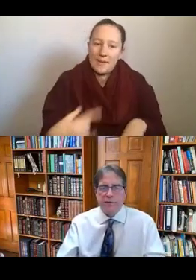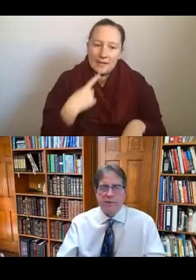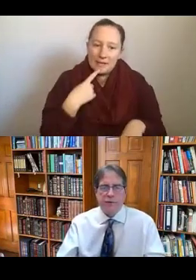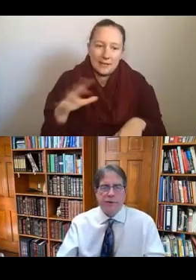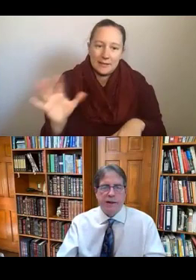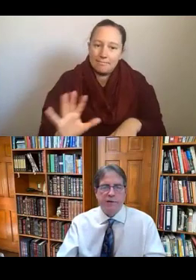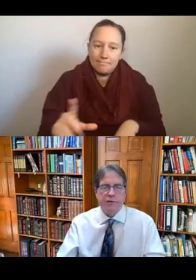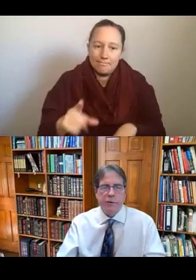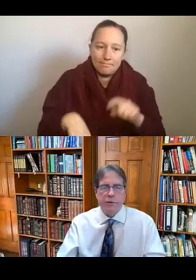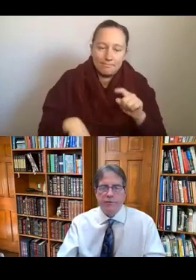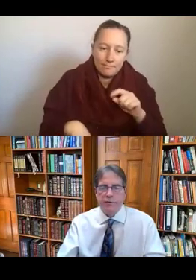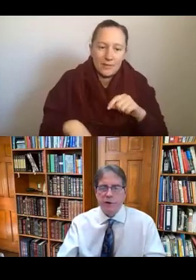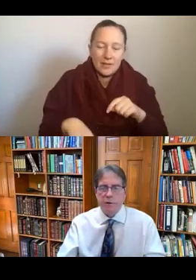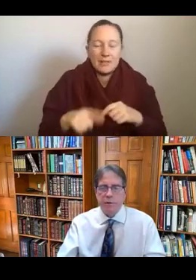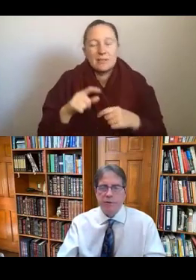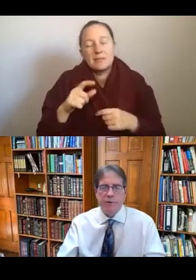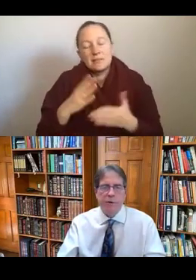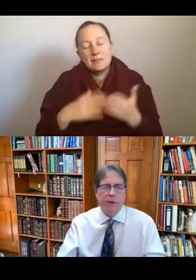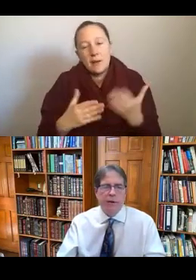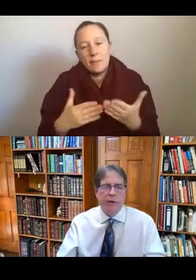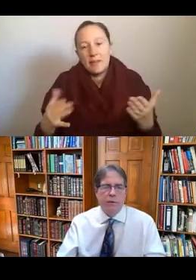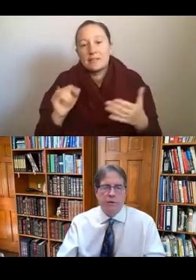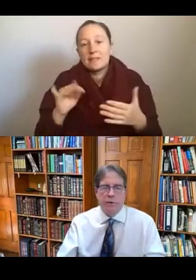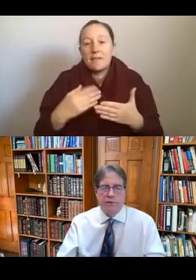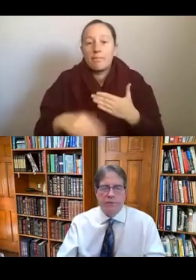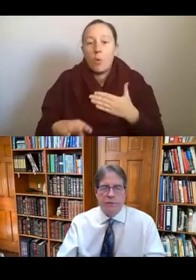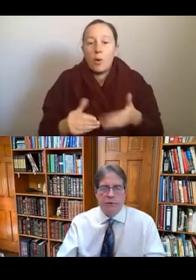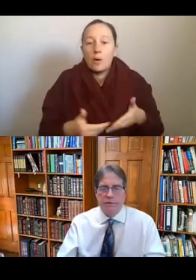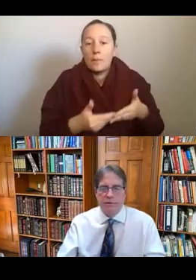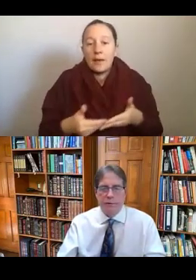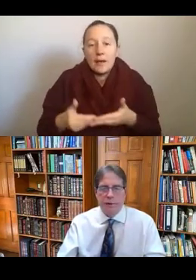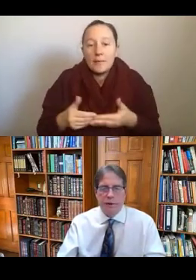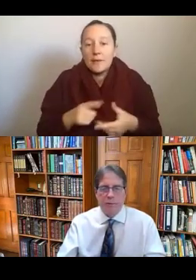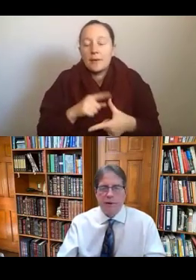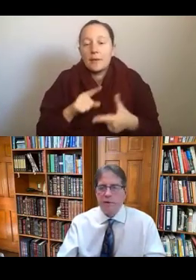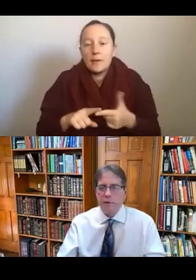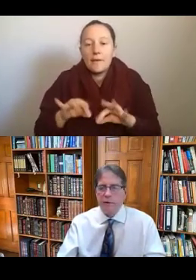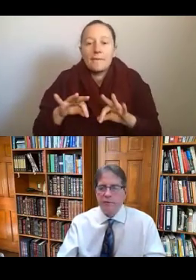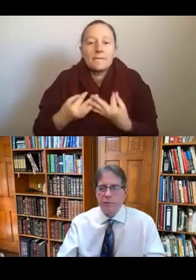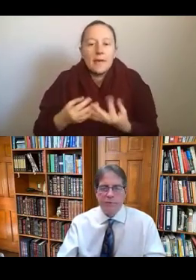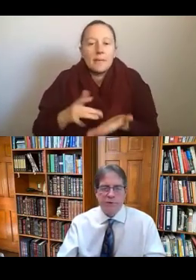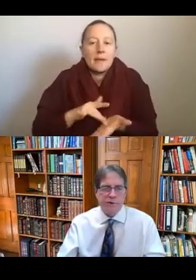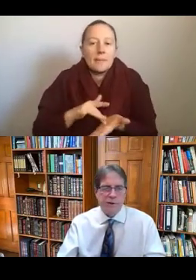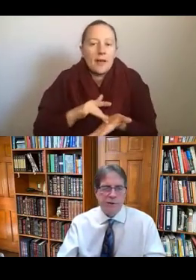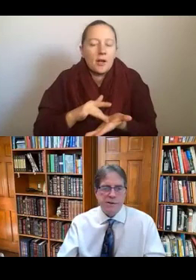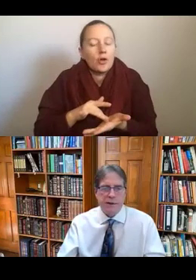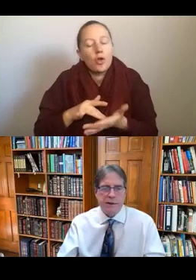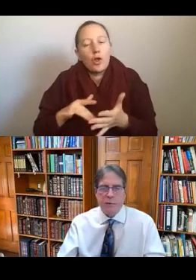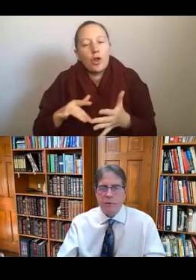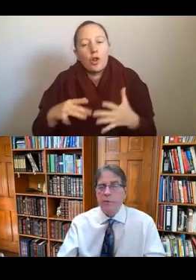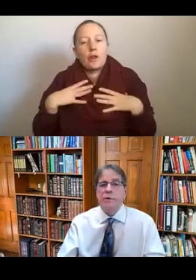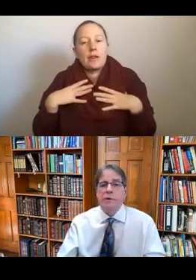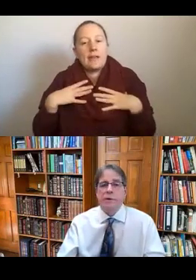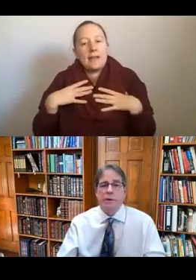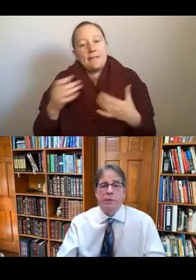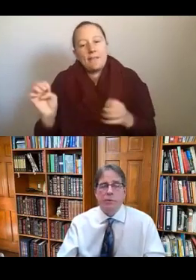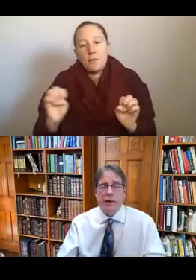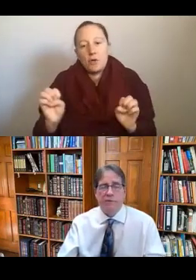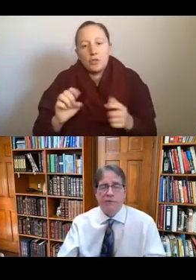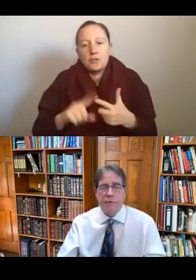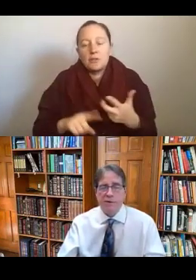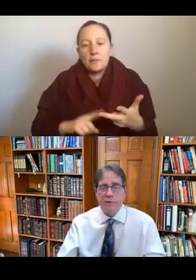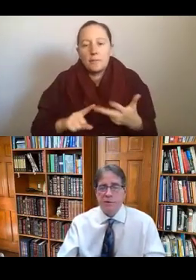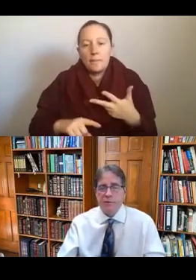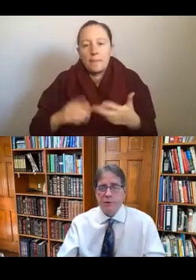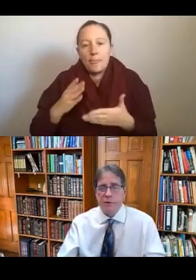that except for certain things. We do it for childbirth. We'll do it for family medical leave emergencies. And more recently, we